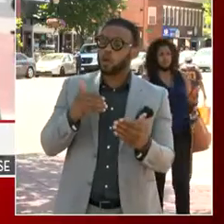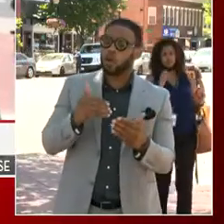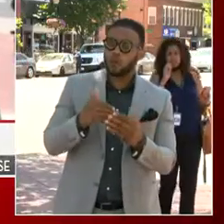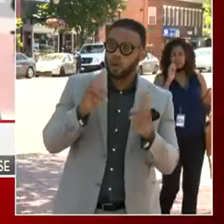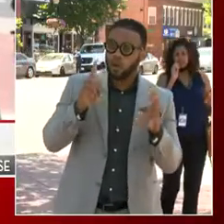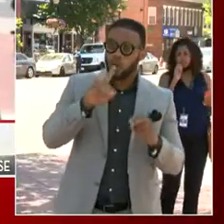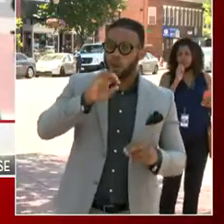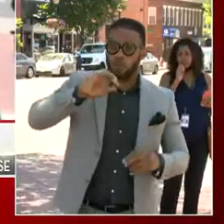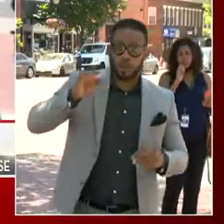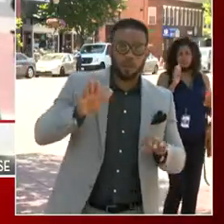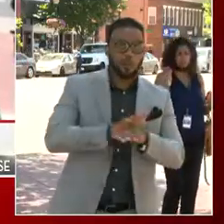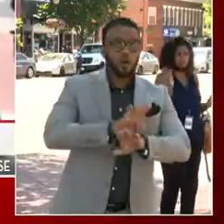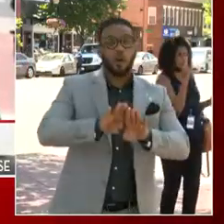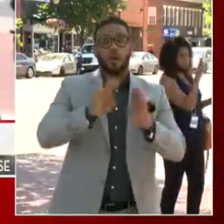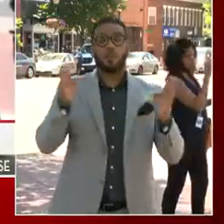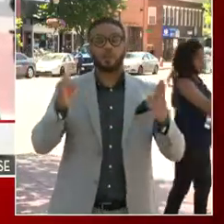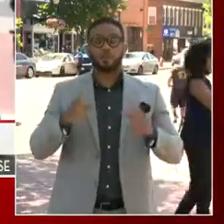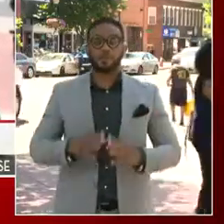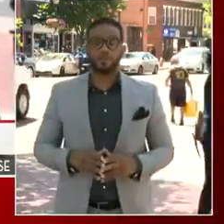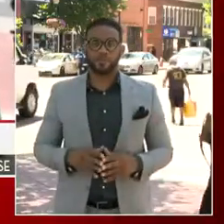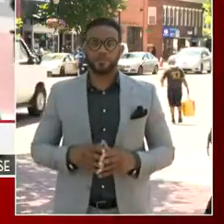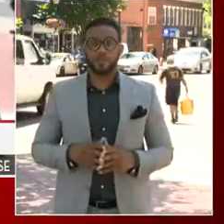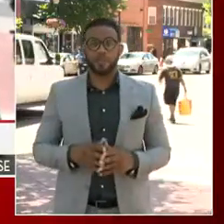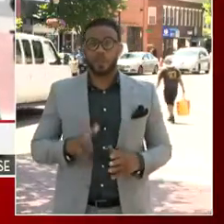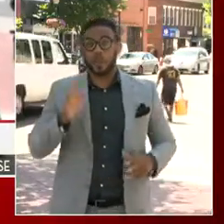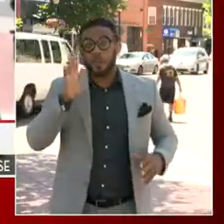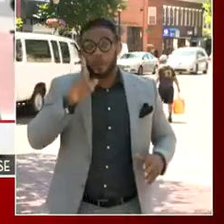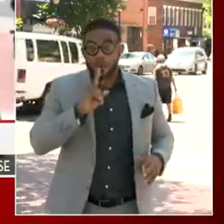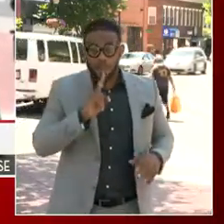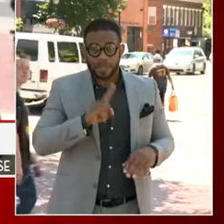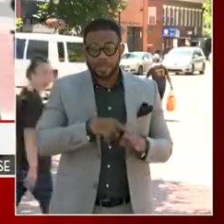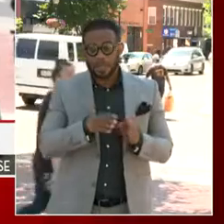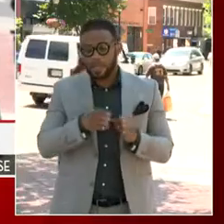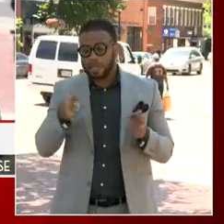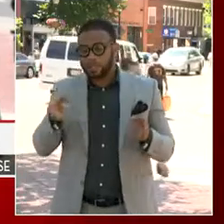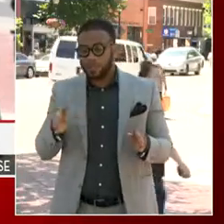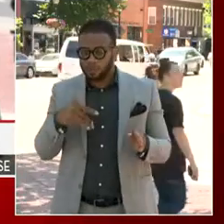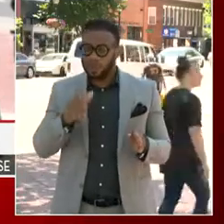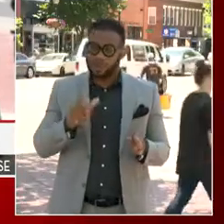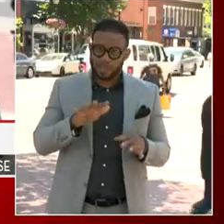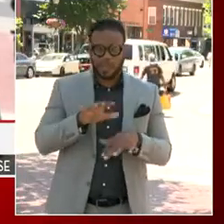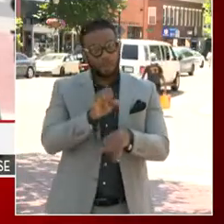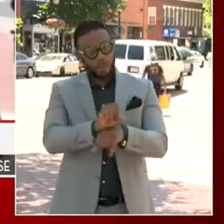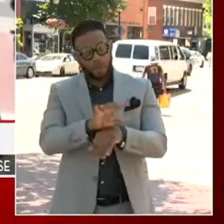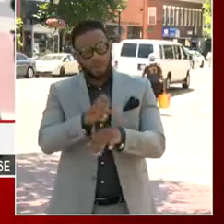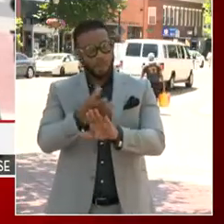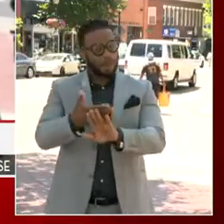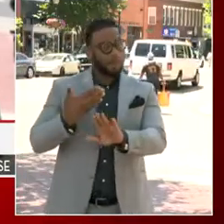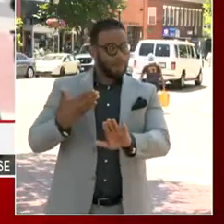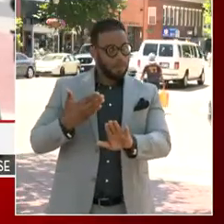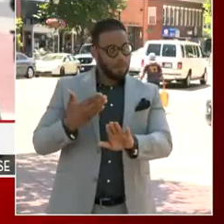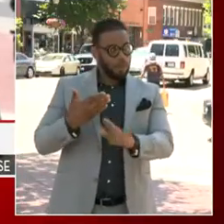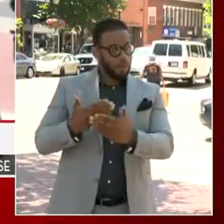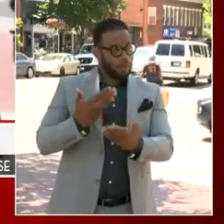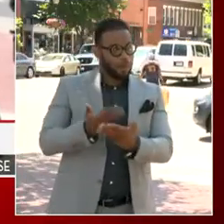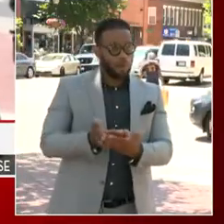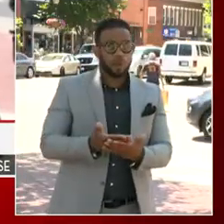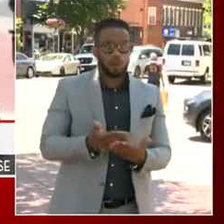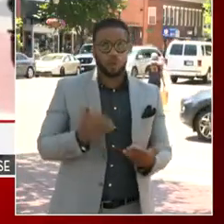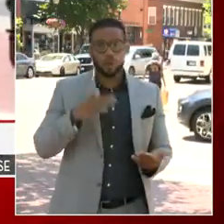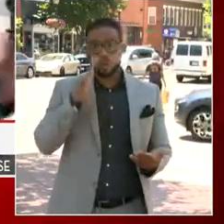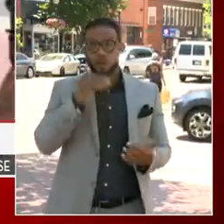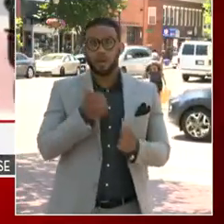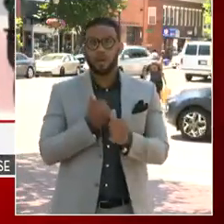closer to 100% capacity. There will be a period of time where we need the appointments, so we